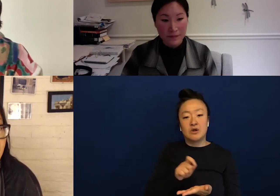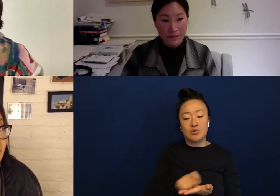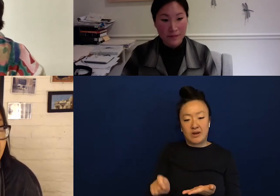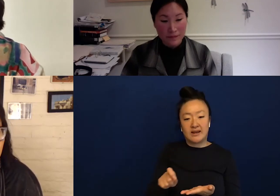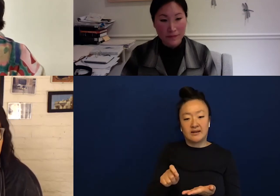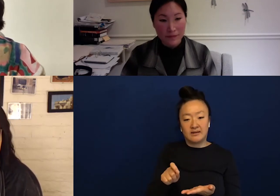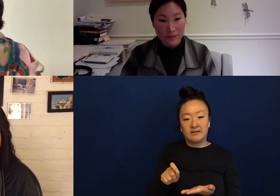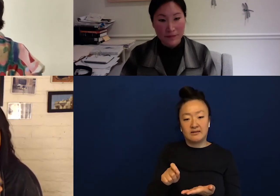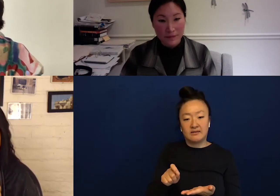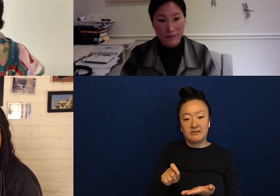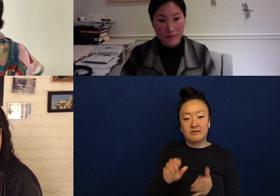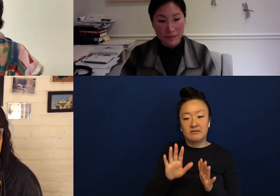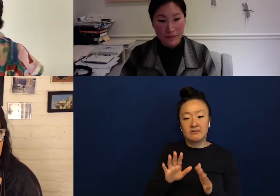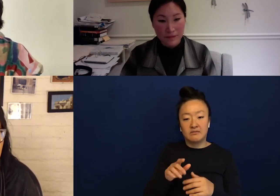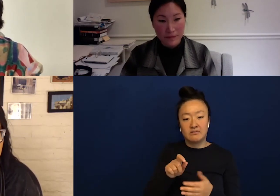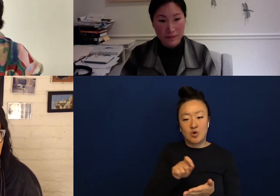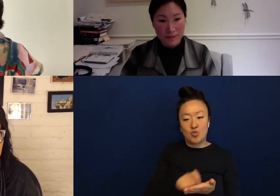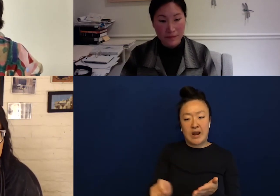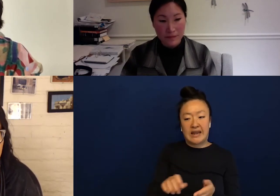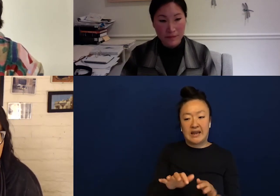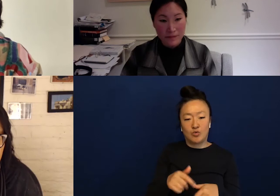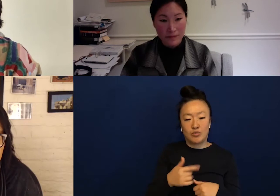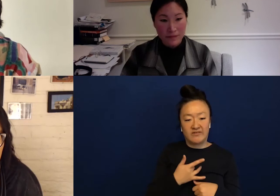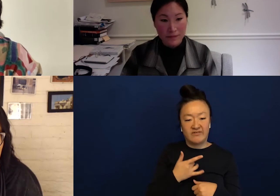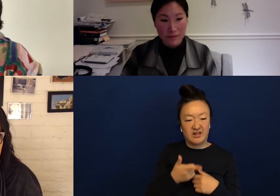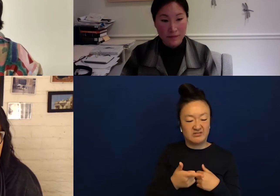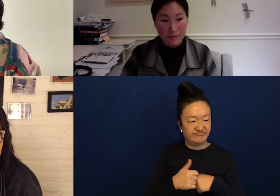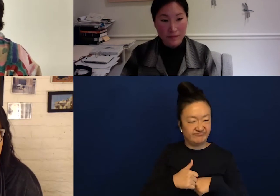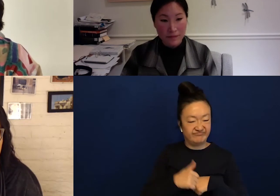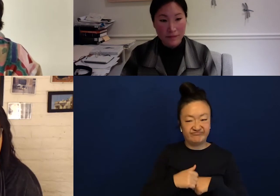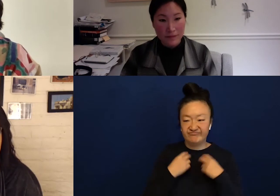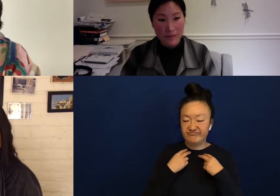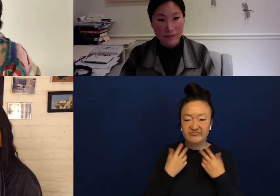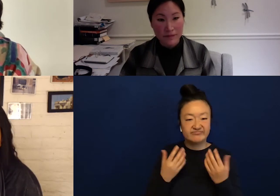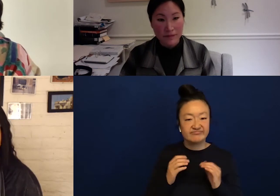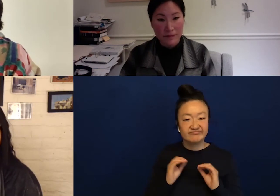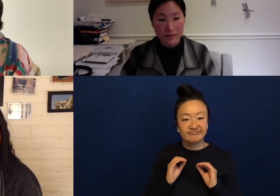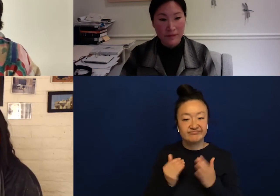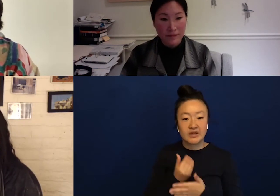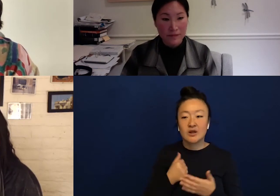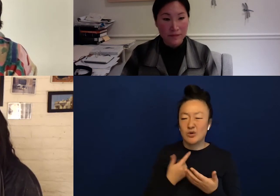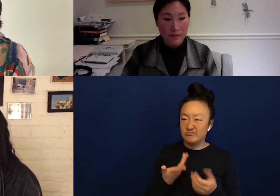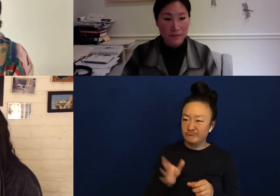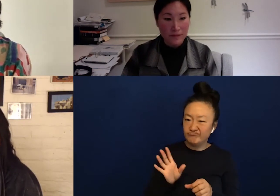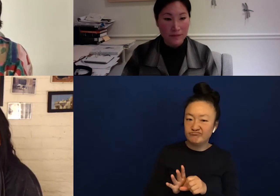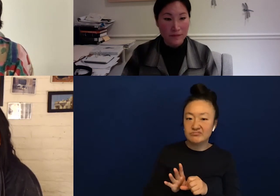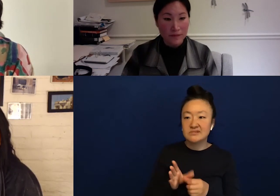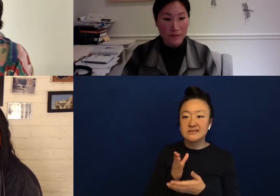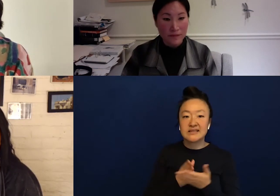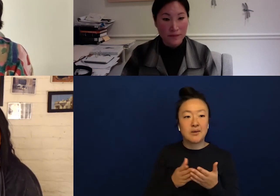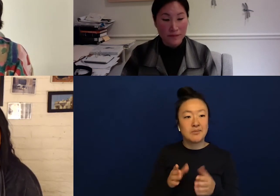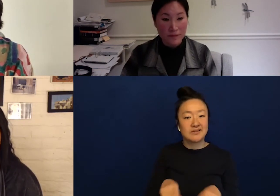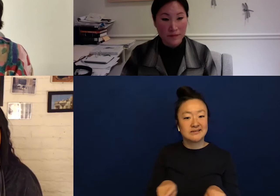energy going. I was just writing, it was becoming like very ossified. Was that I was like, oh shit, I'm starting to make some of the same